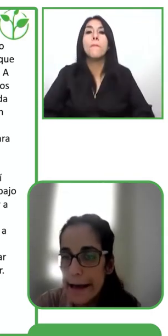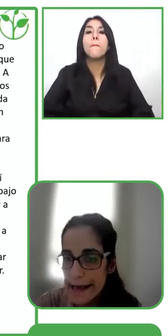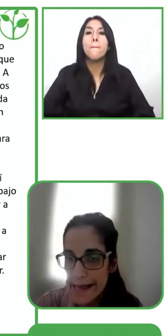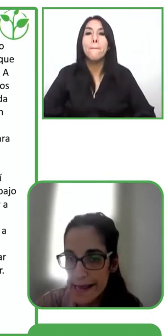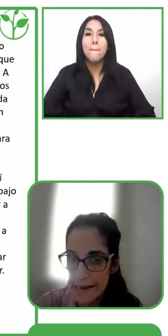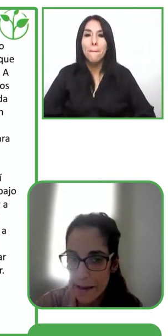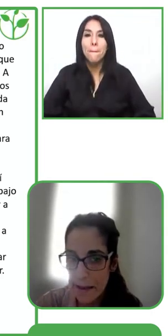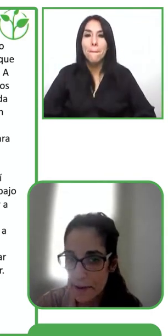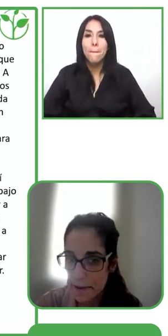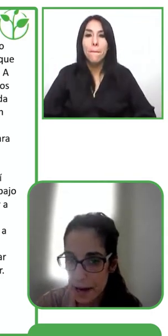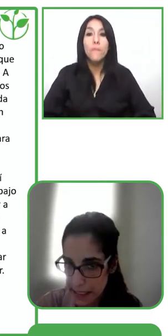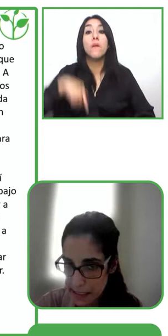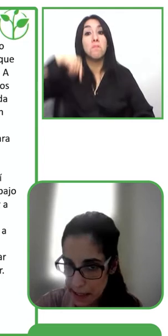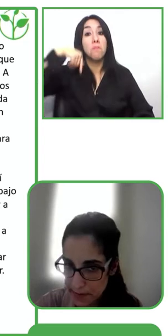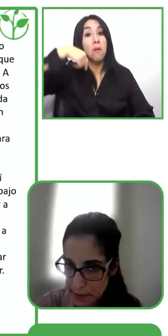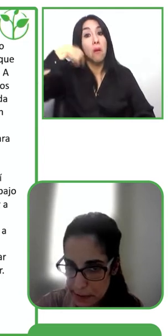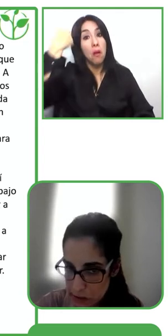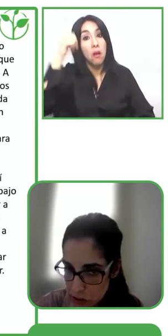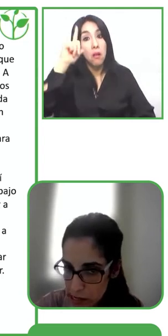practicums, and